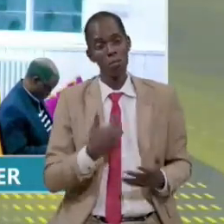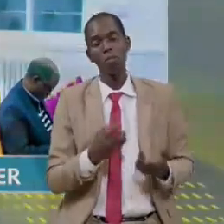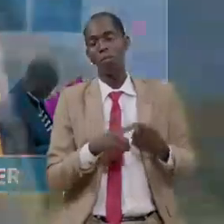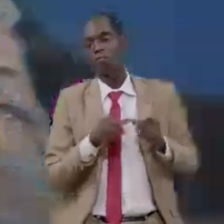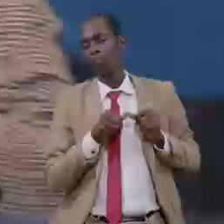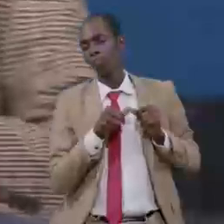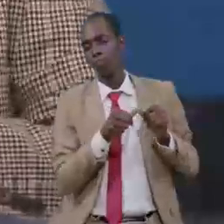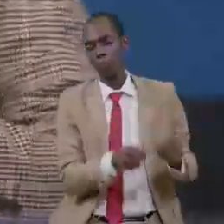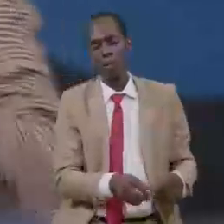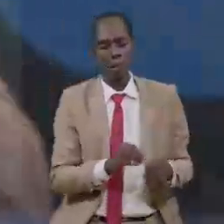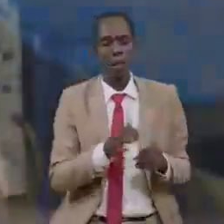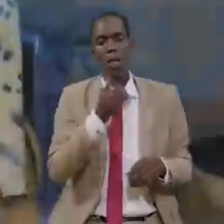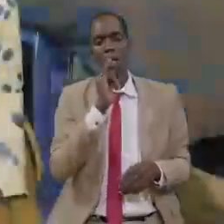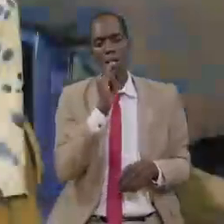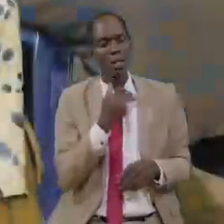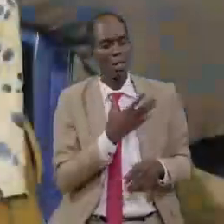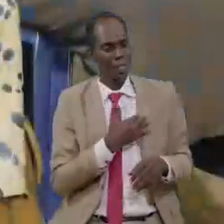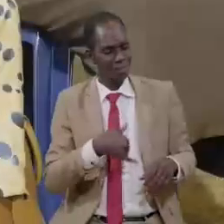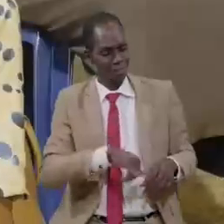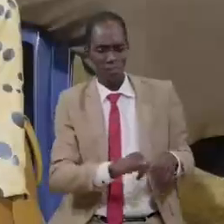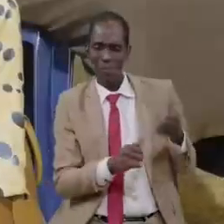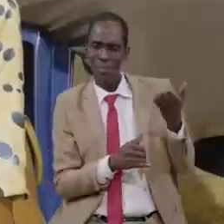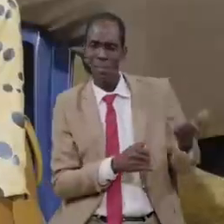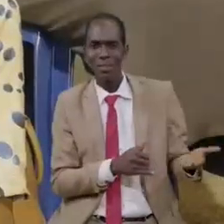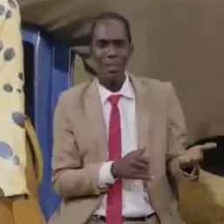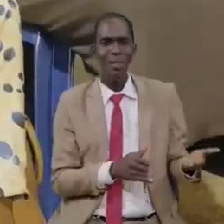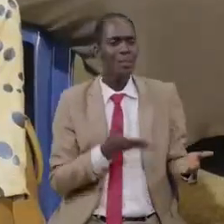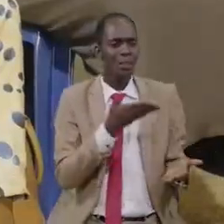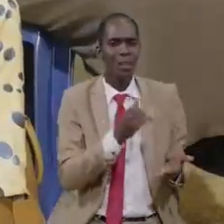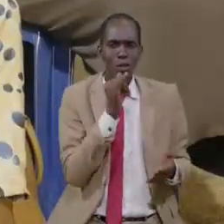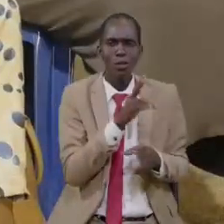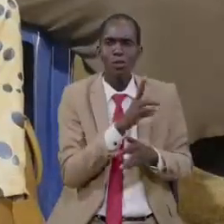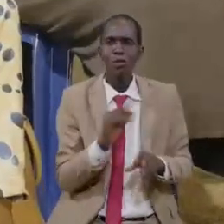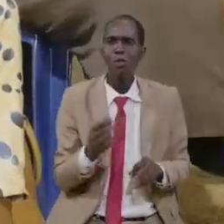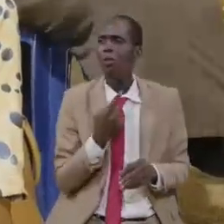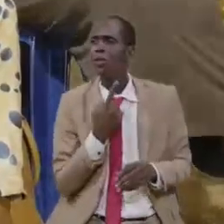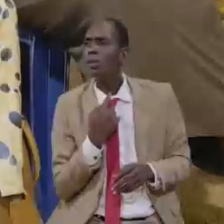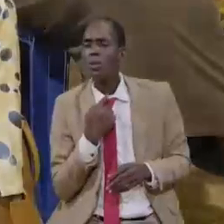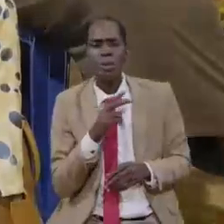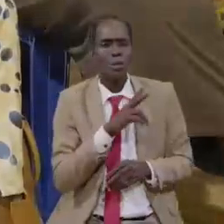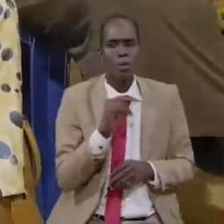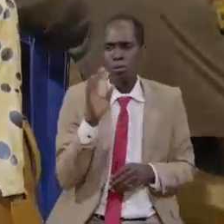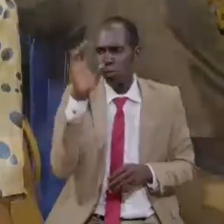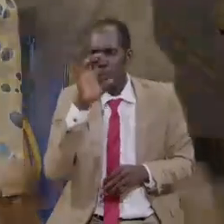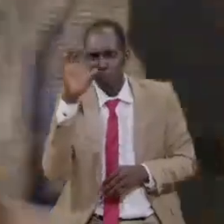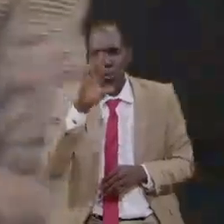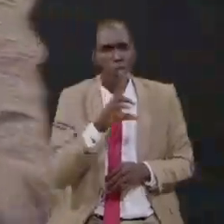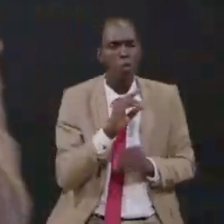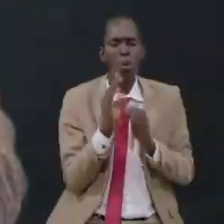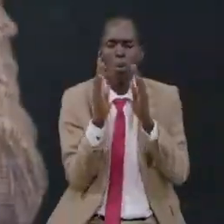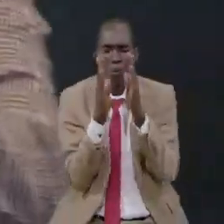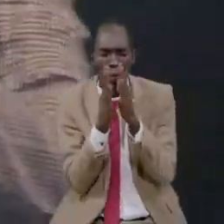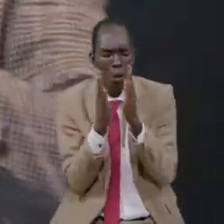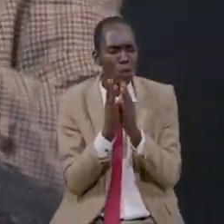There is no seeking. There's no searching. There is no asking. There's no prayer. There's no